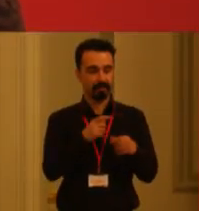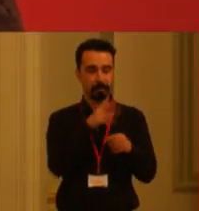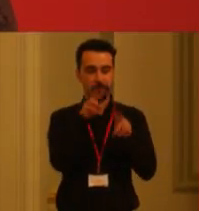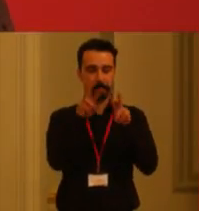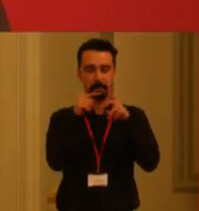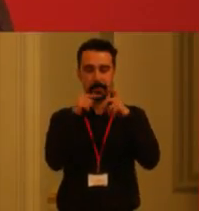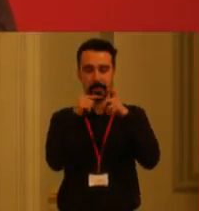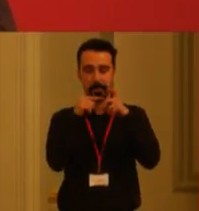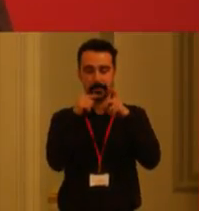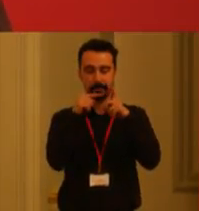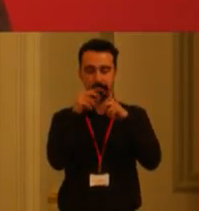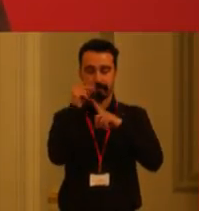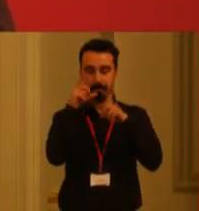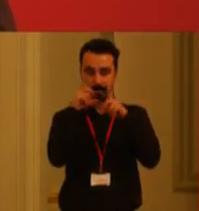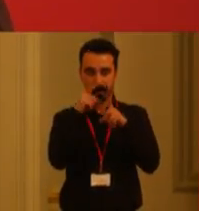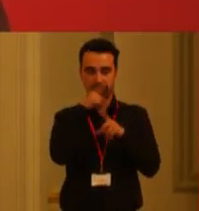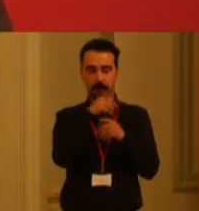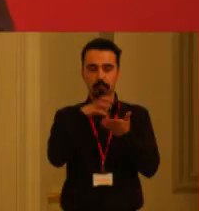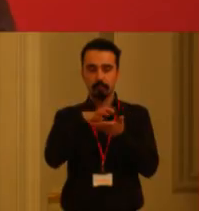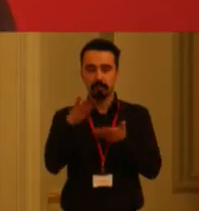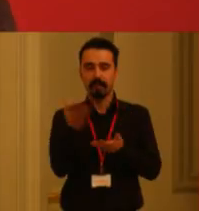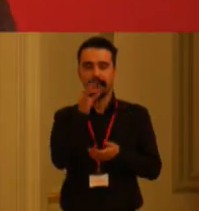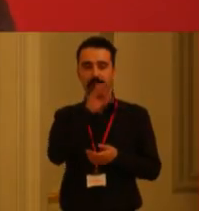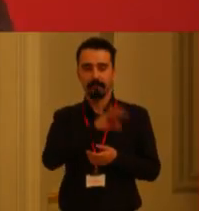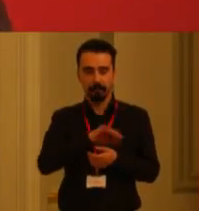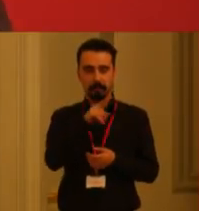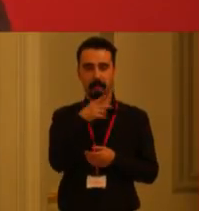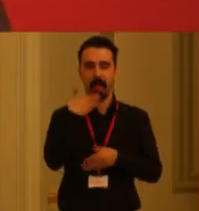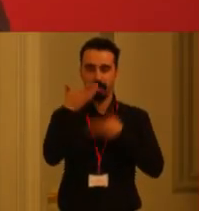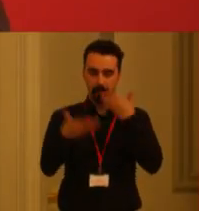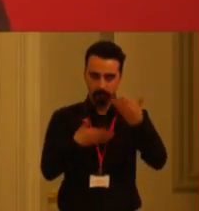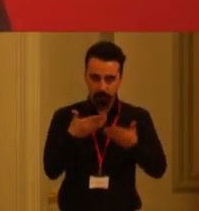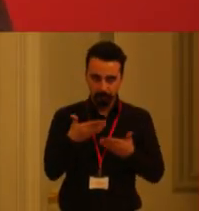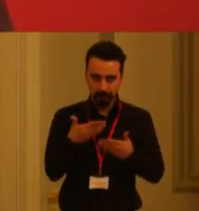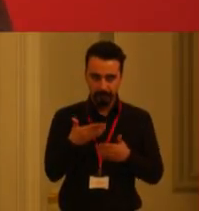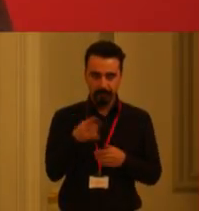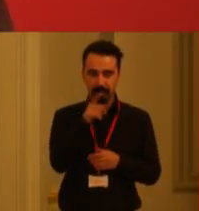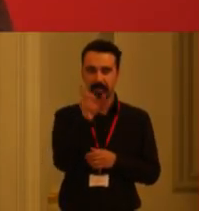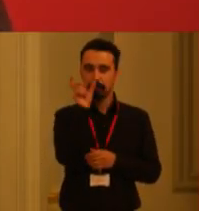Especially in the report, there were references made to NEET and share of women in